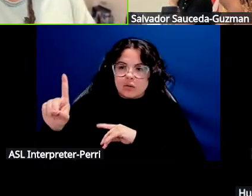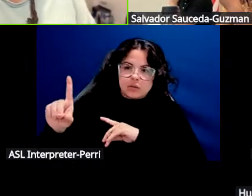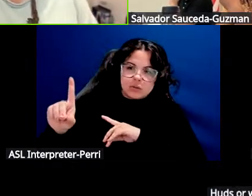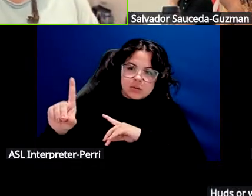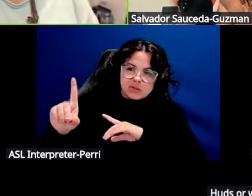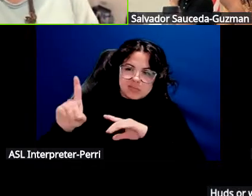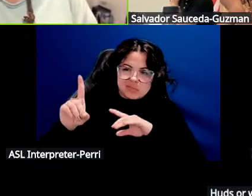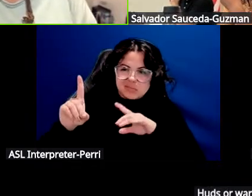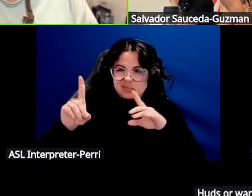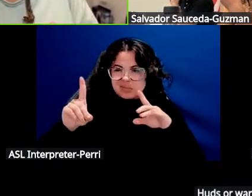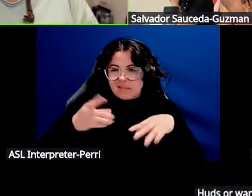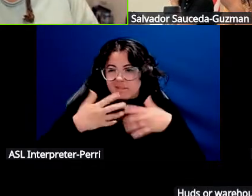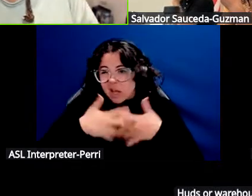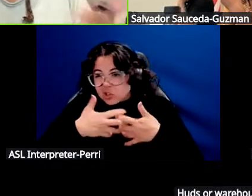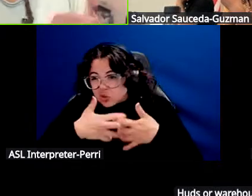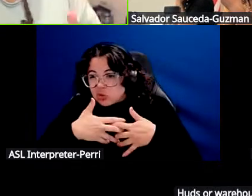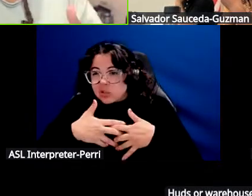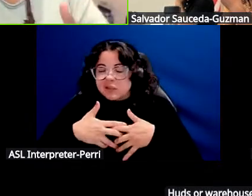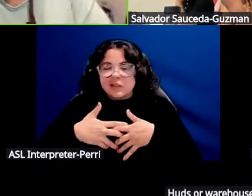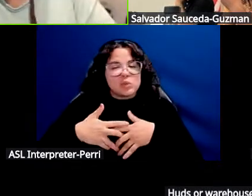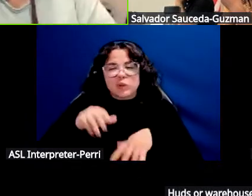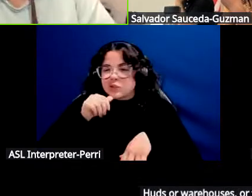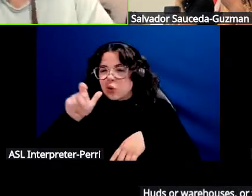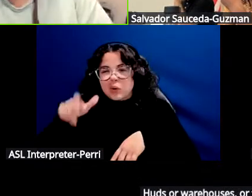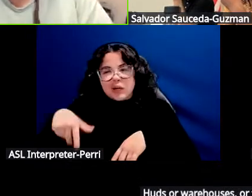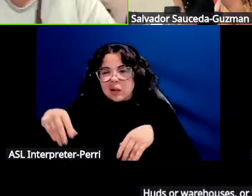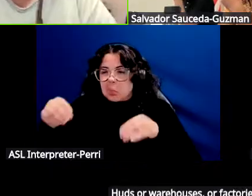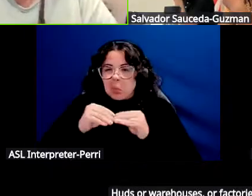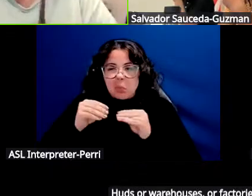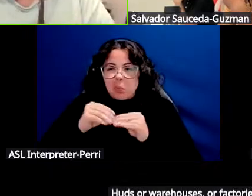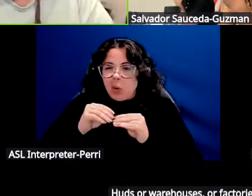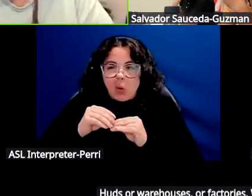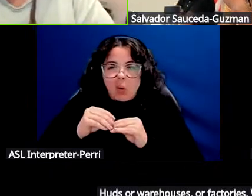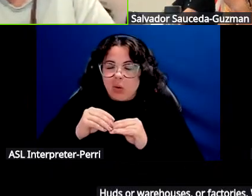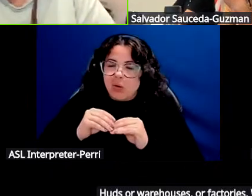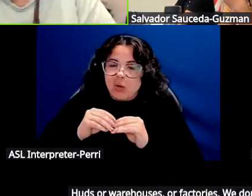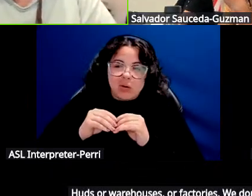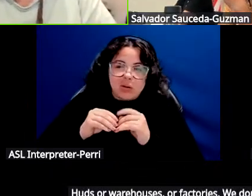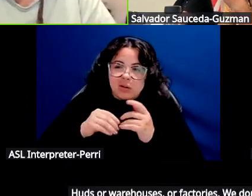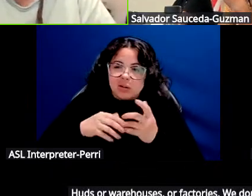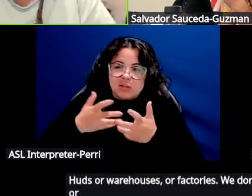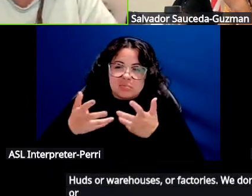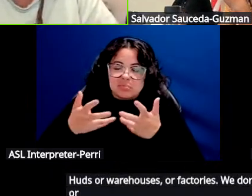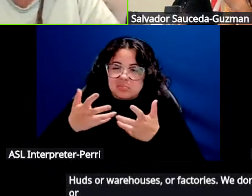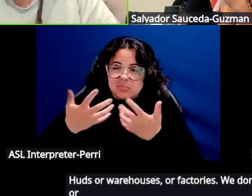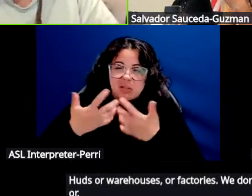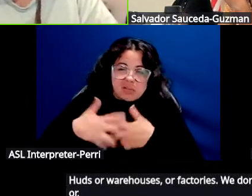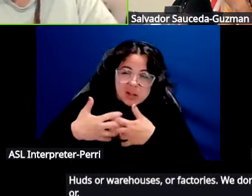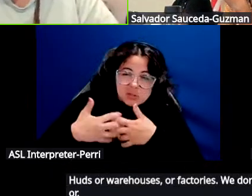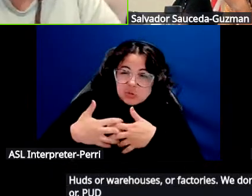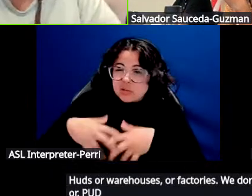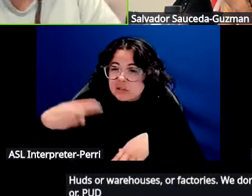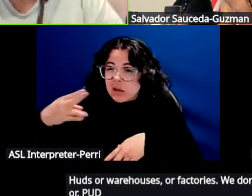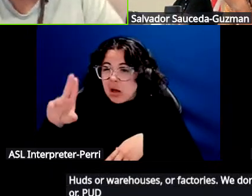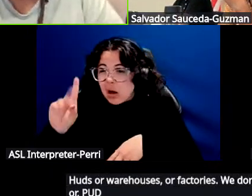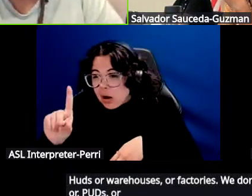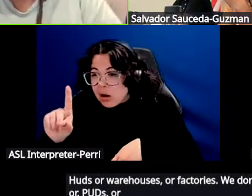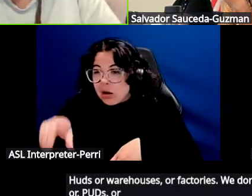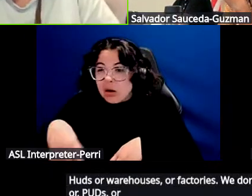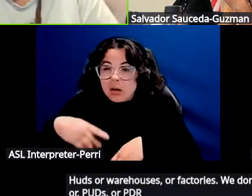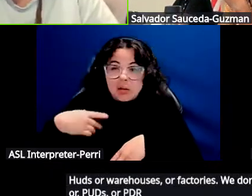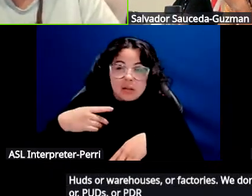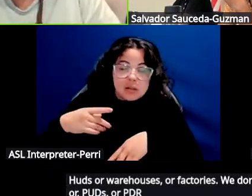warehouses or factories. We don't need any more factories, warehouses, or PUDs or